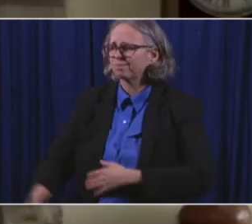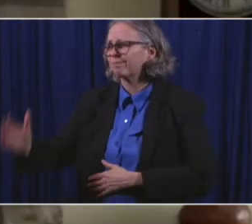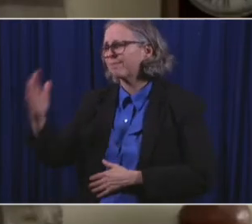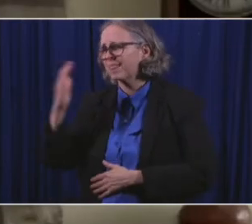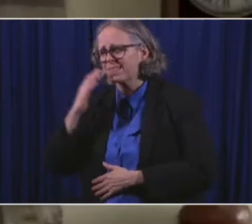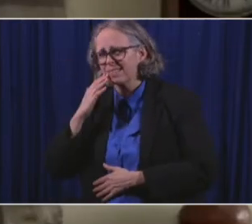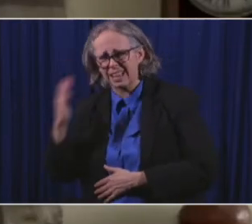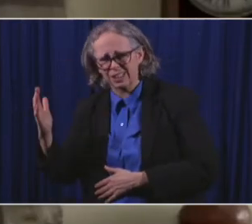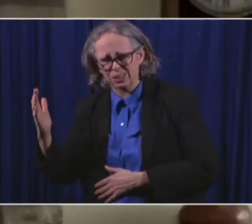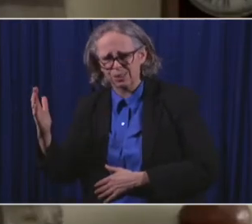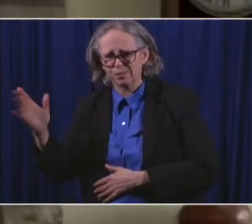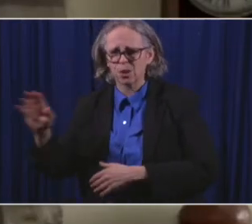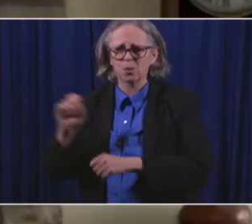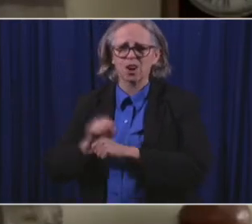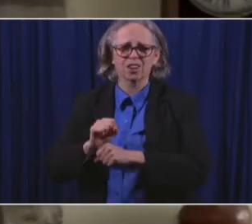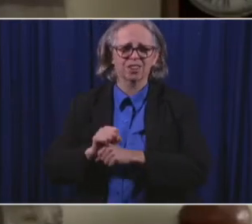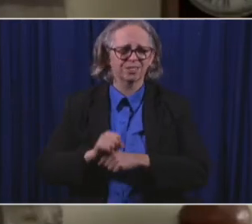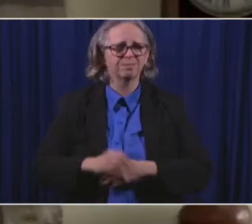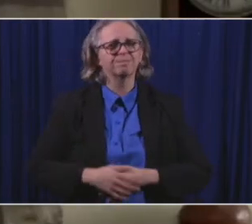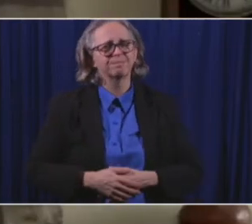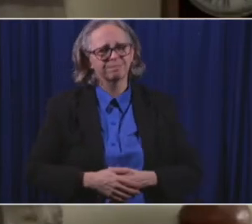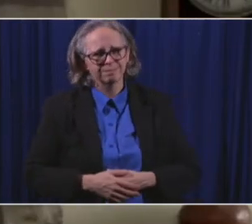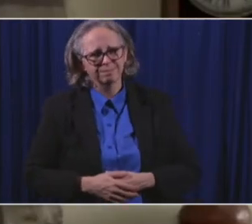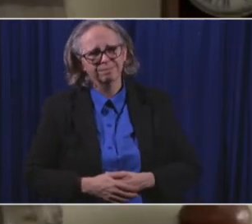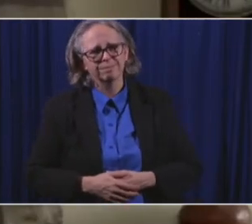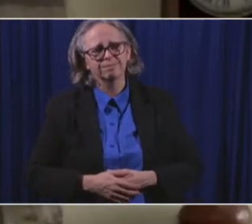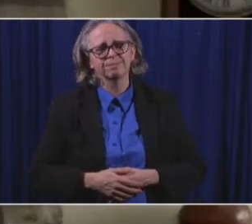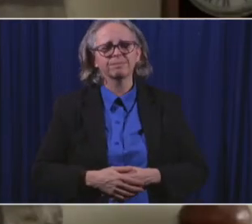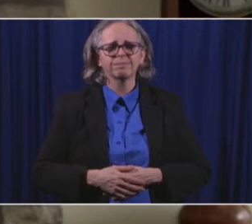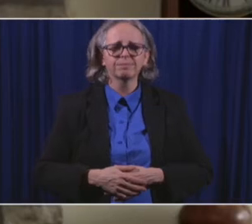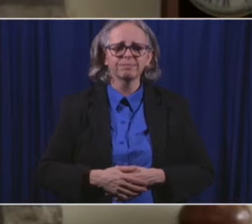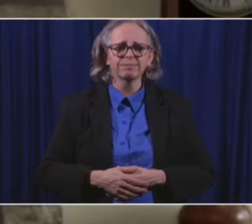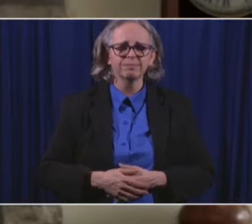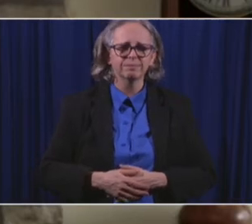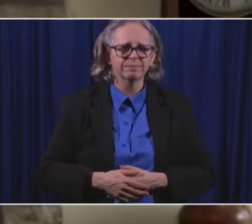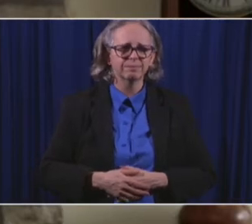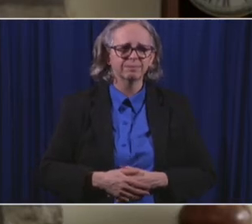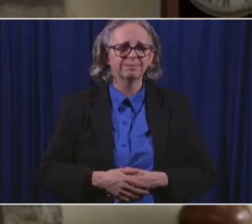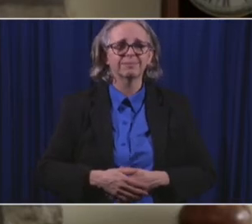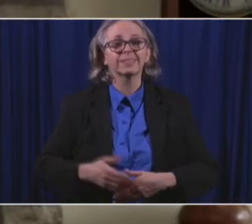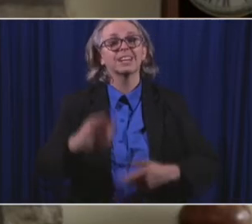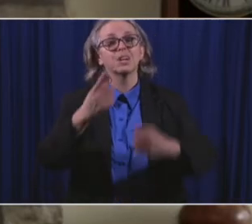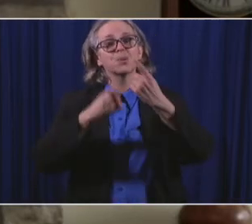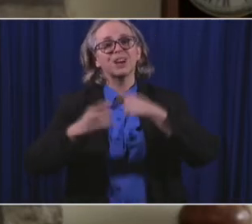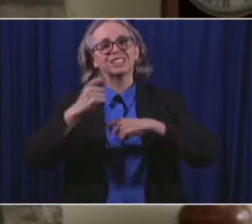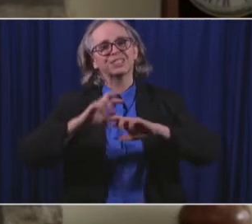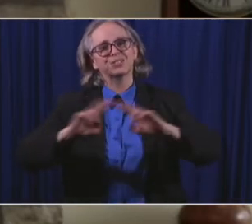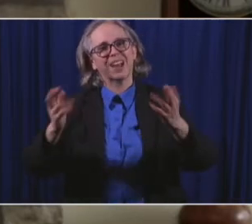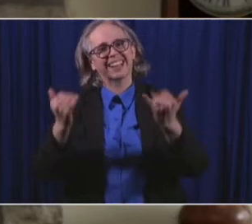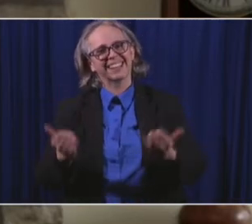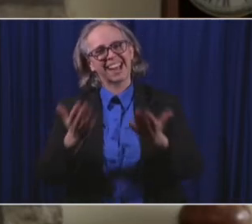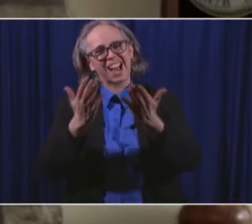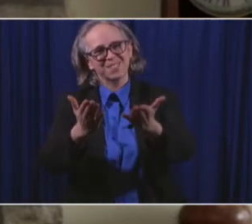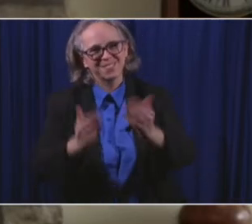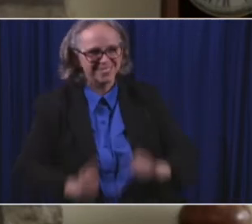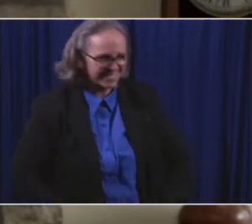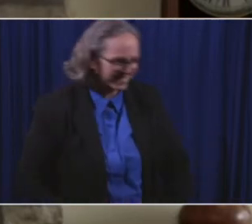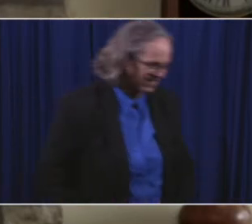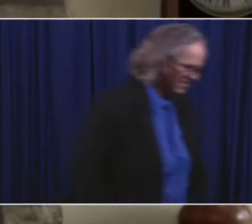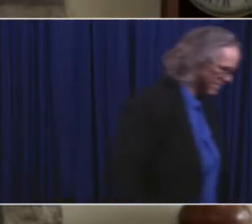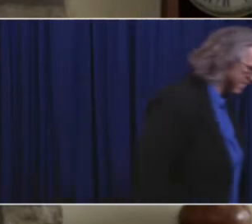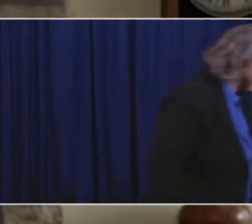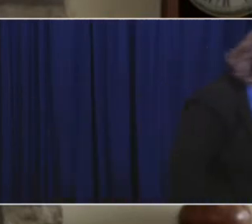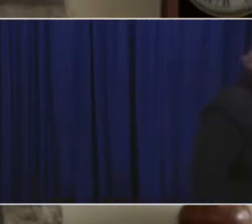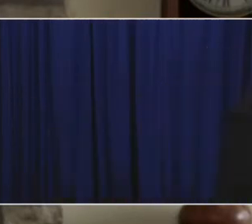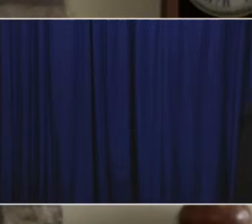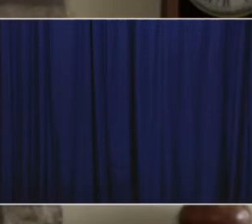it. Thank you very much. Thank you. We'll go to questions now. First question today, Governor, is from Laura Bischoff at the